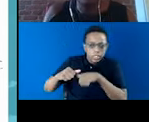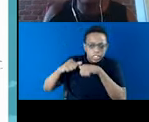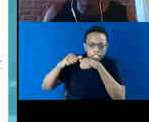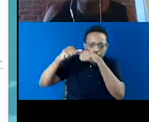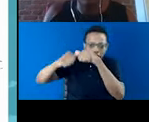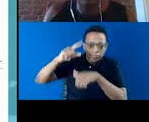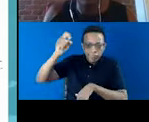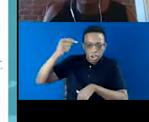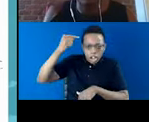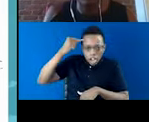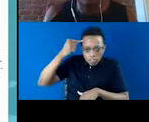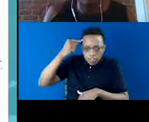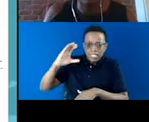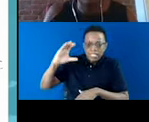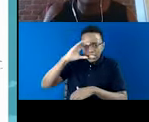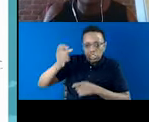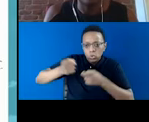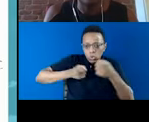control raw materials